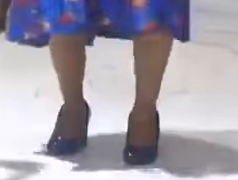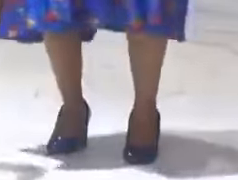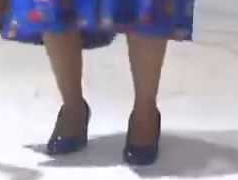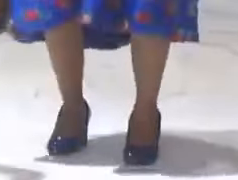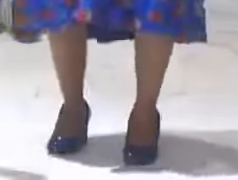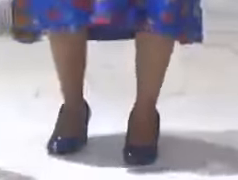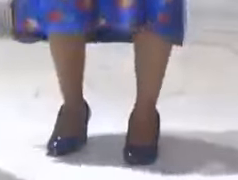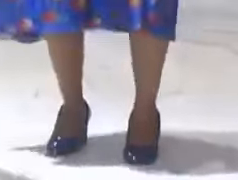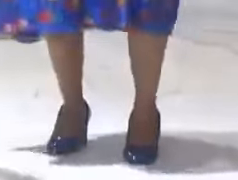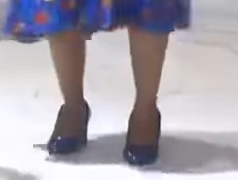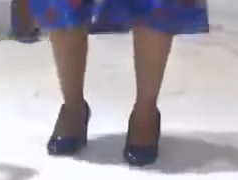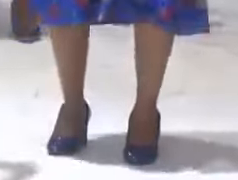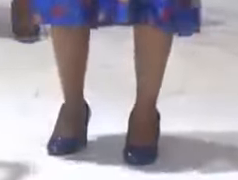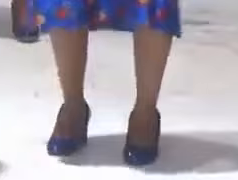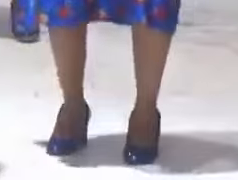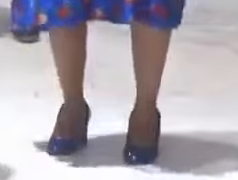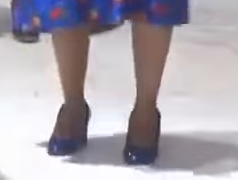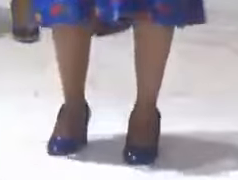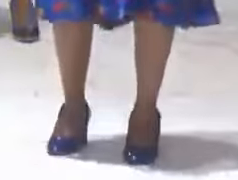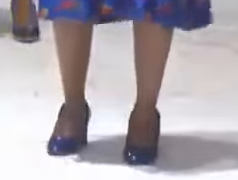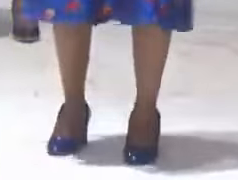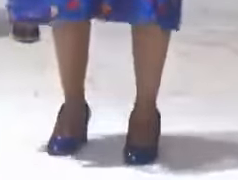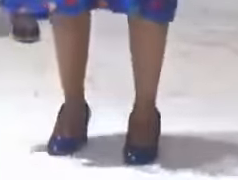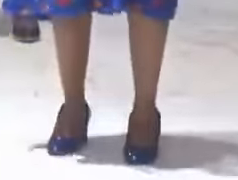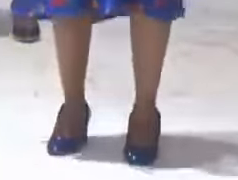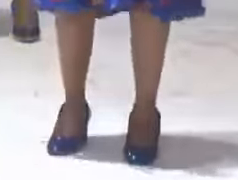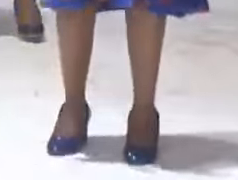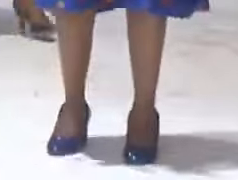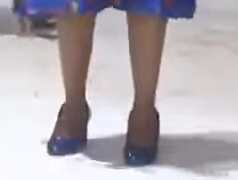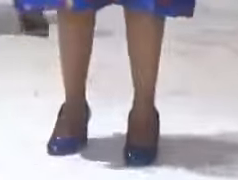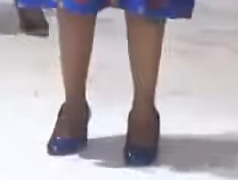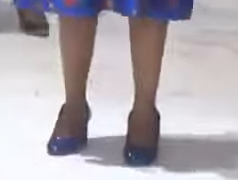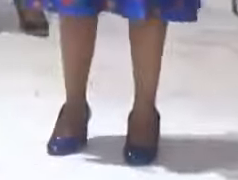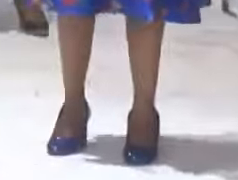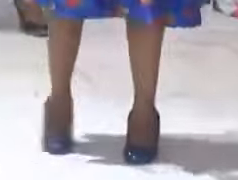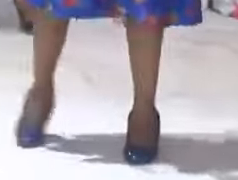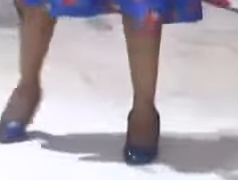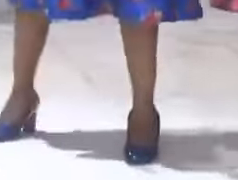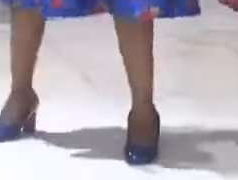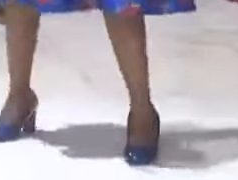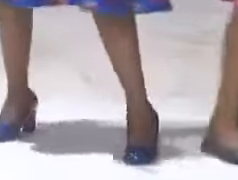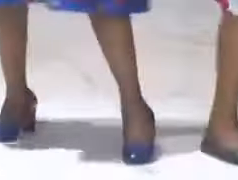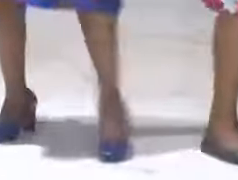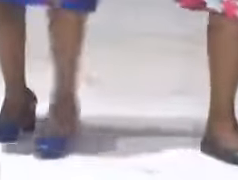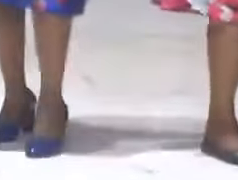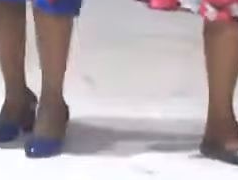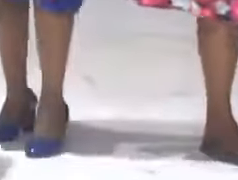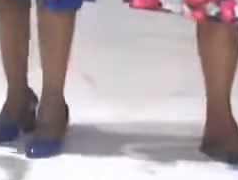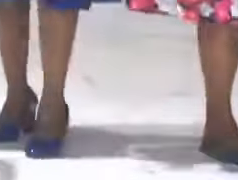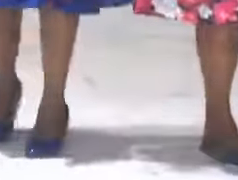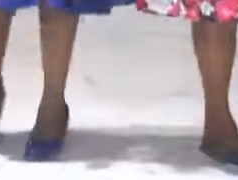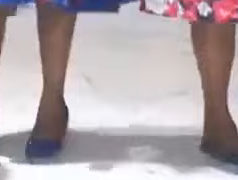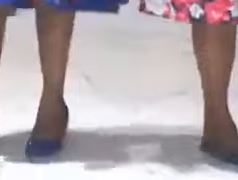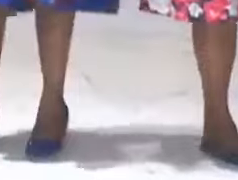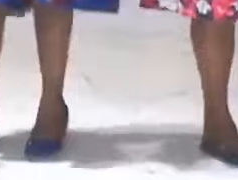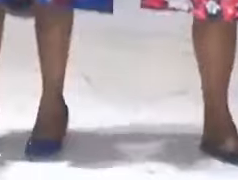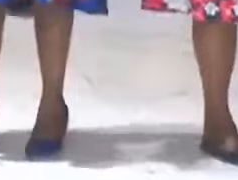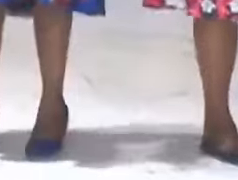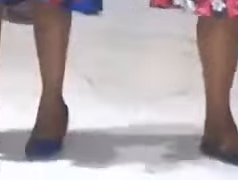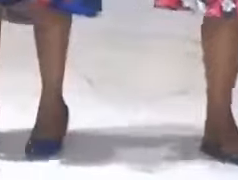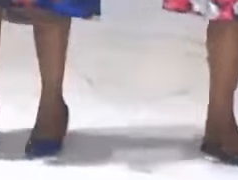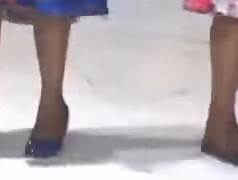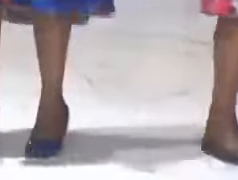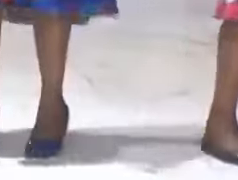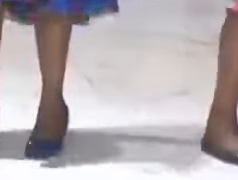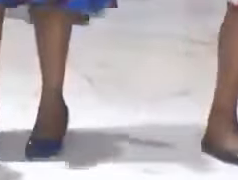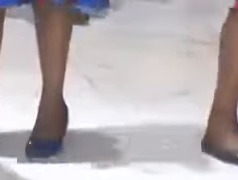my soul. Nobody loves me like Jesus. Jesus loves me. He died for